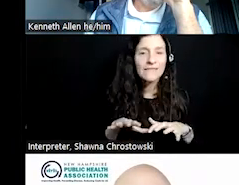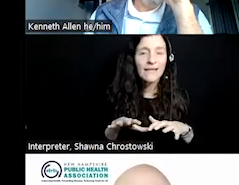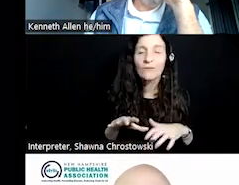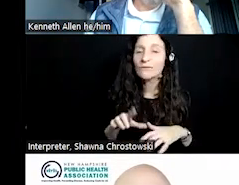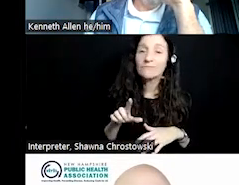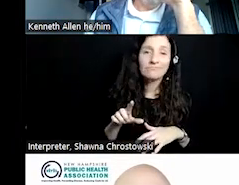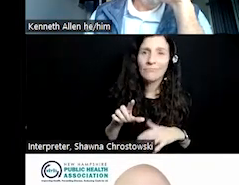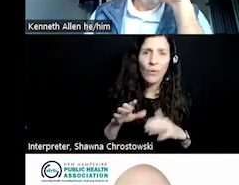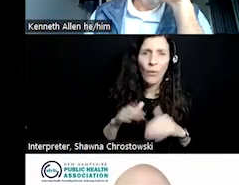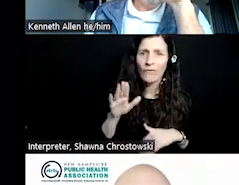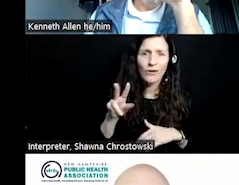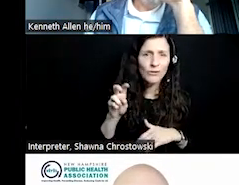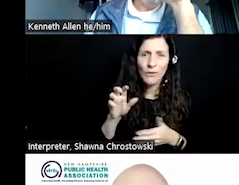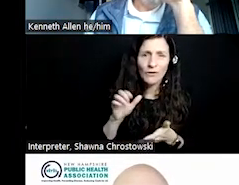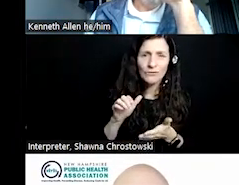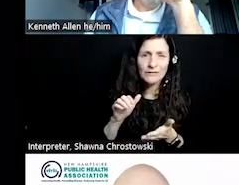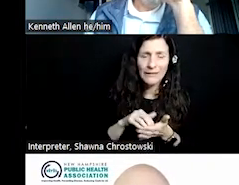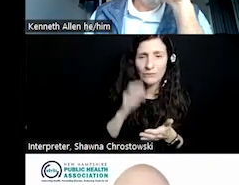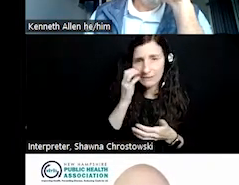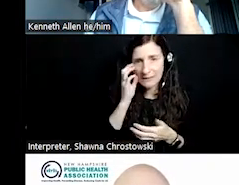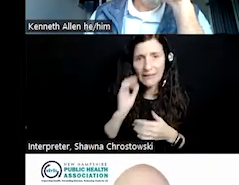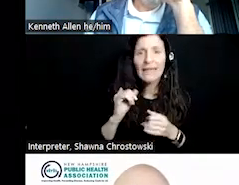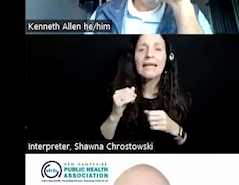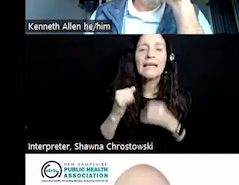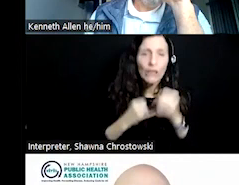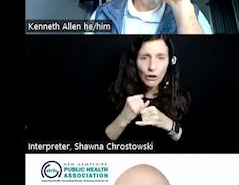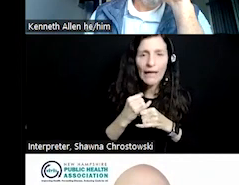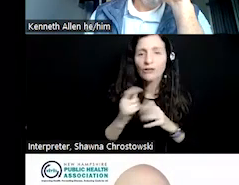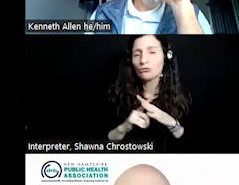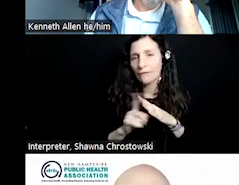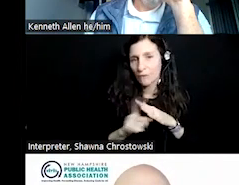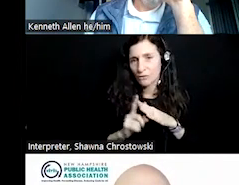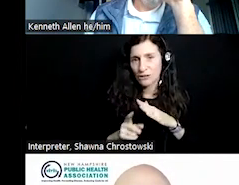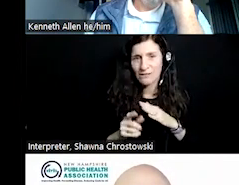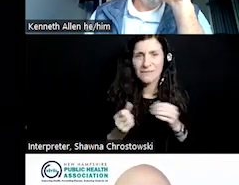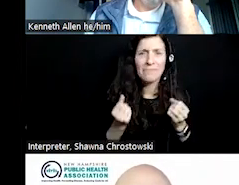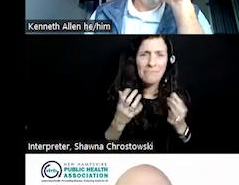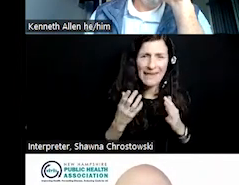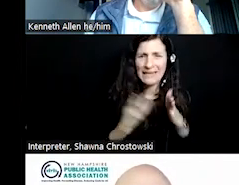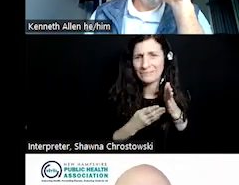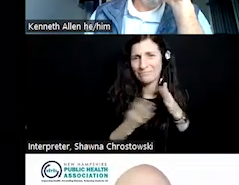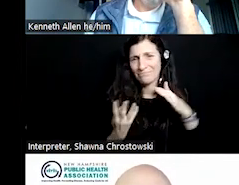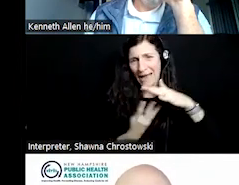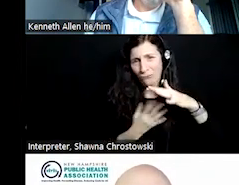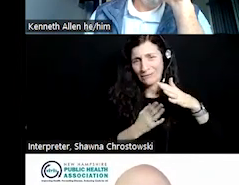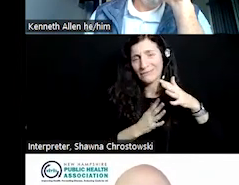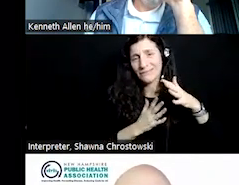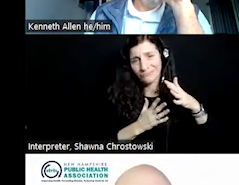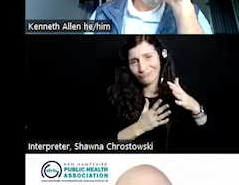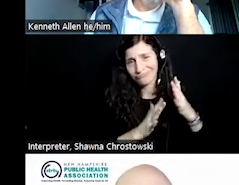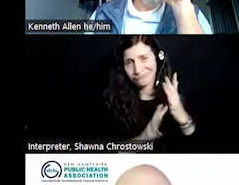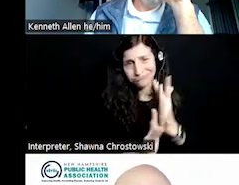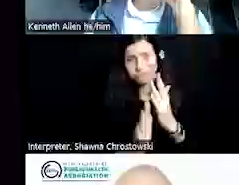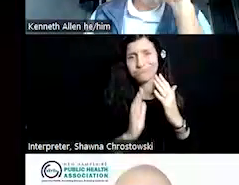2010. Enormous numbers of migrants are coming through the city now. All of this is to say that we have a unique demographic